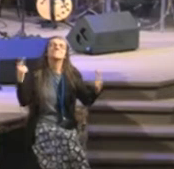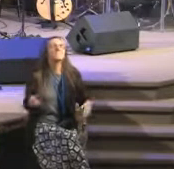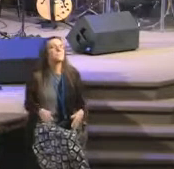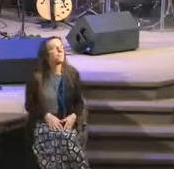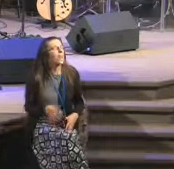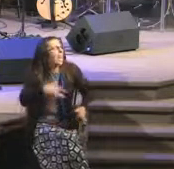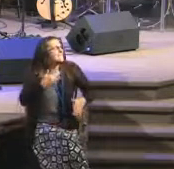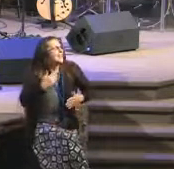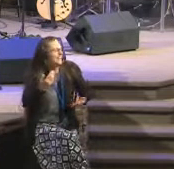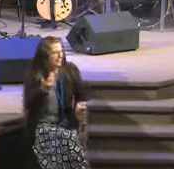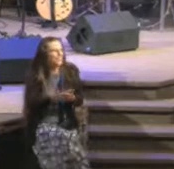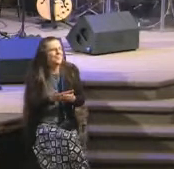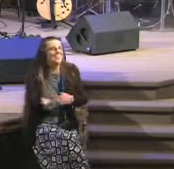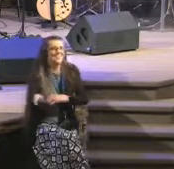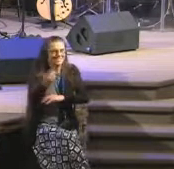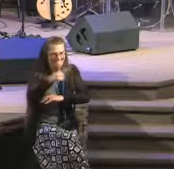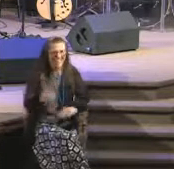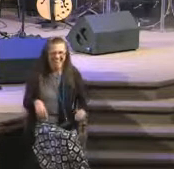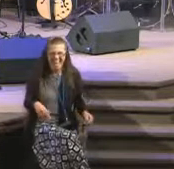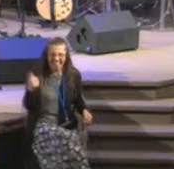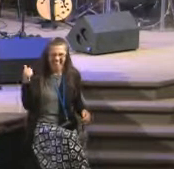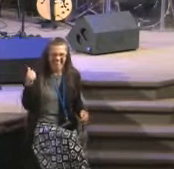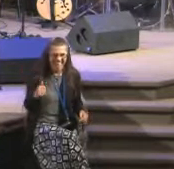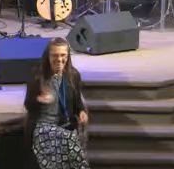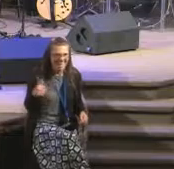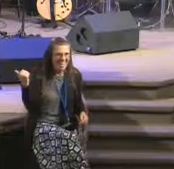Hey, I'm feeling good today. My Aggies won.